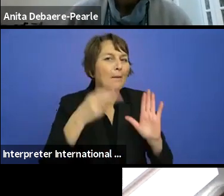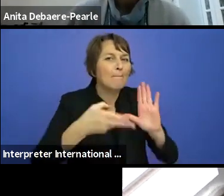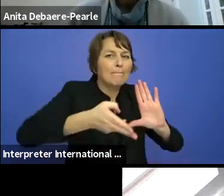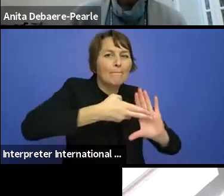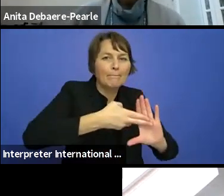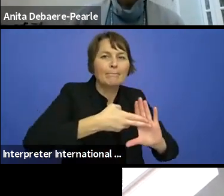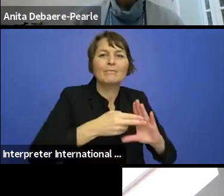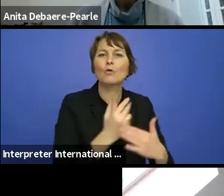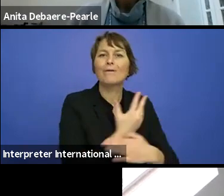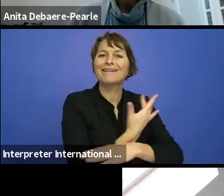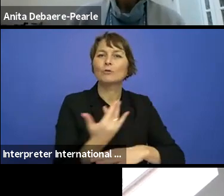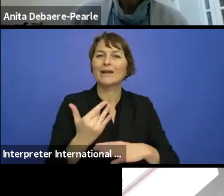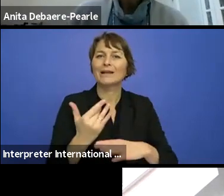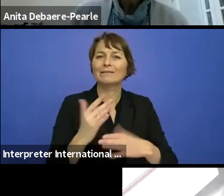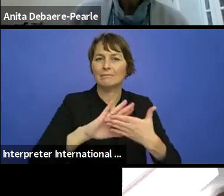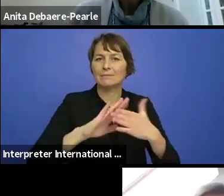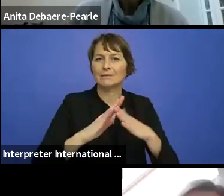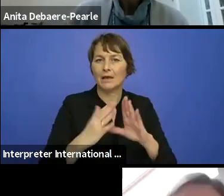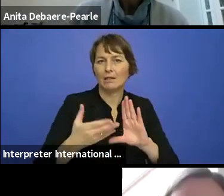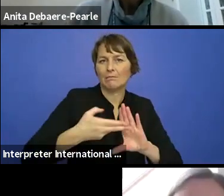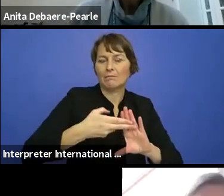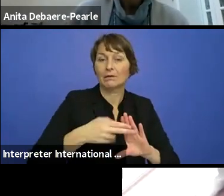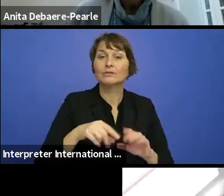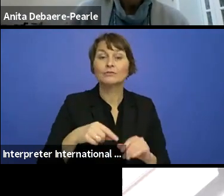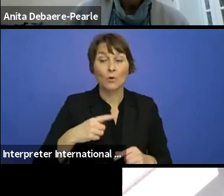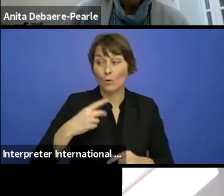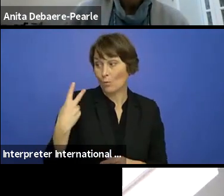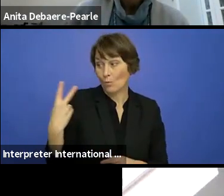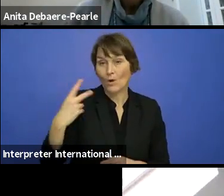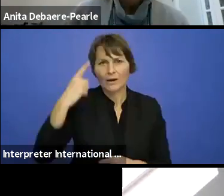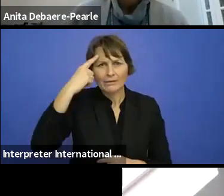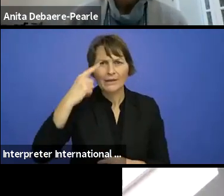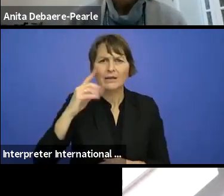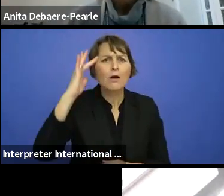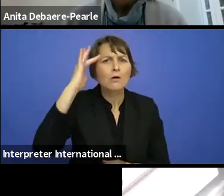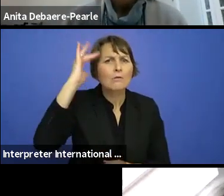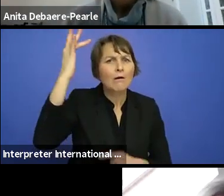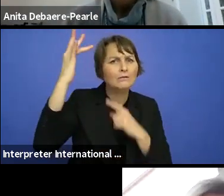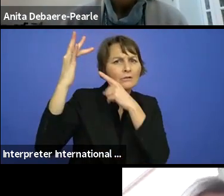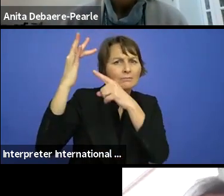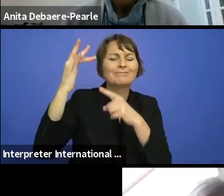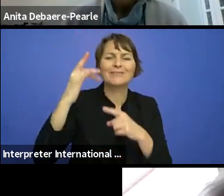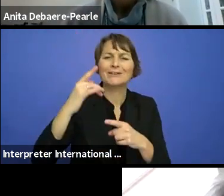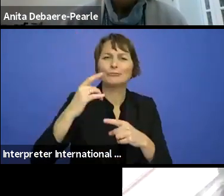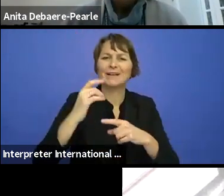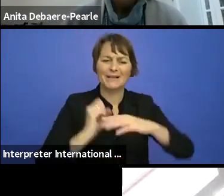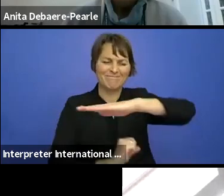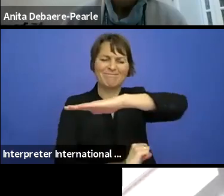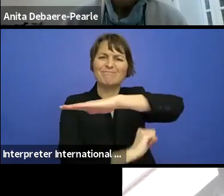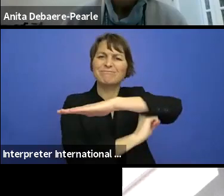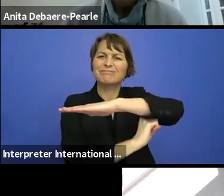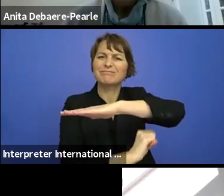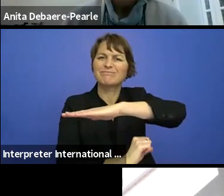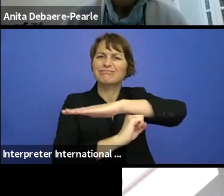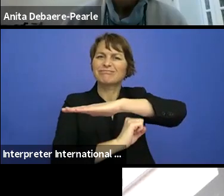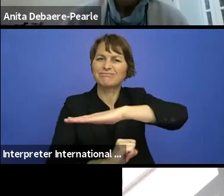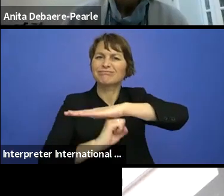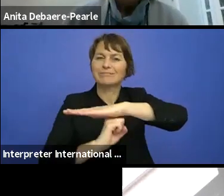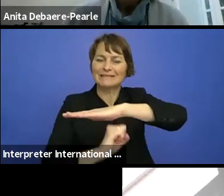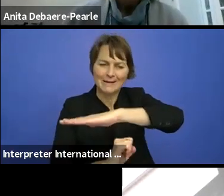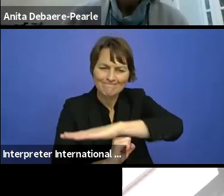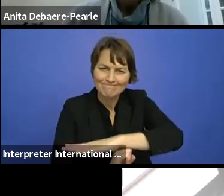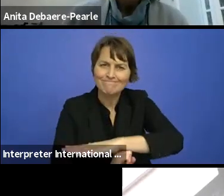culture, we think culture should be, as always, the cornerstone of the change. And that's why it's so important that